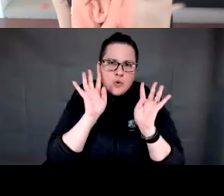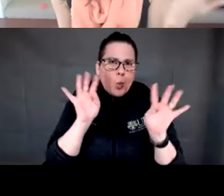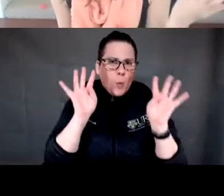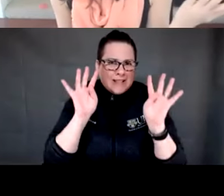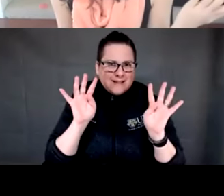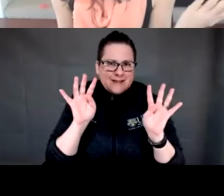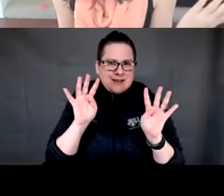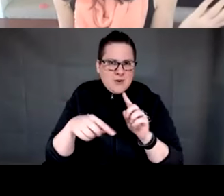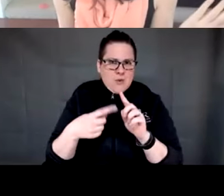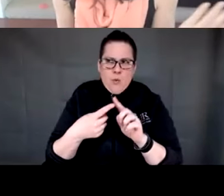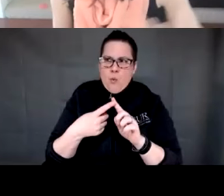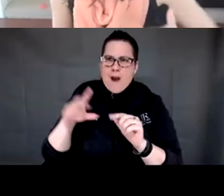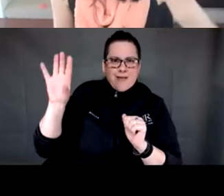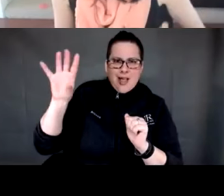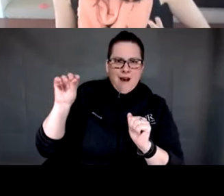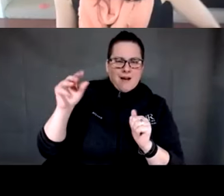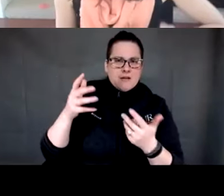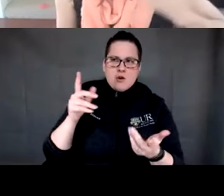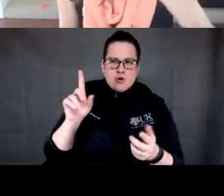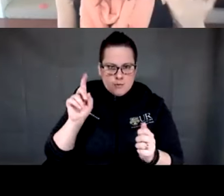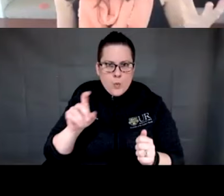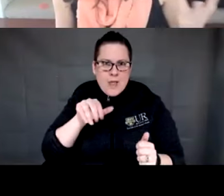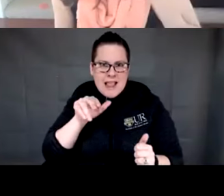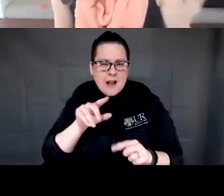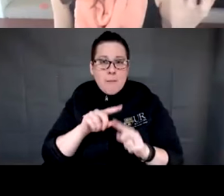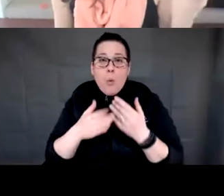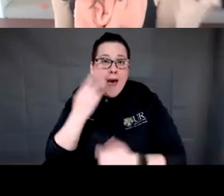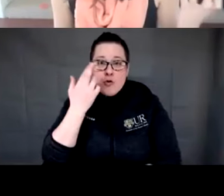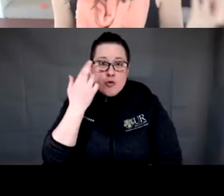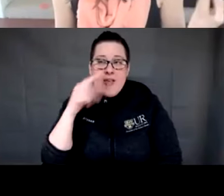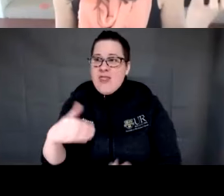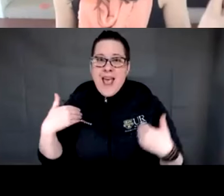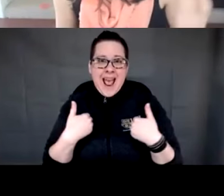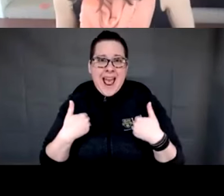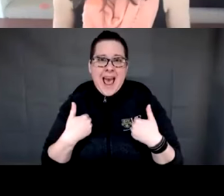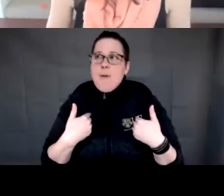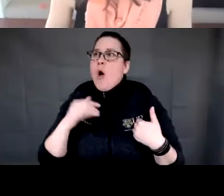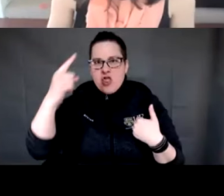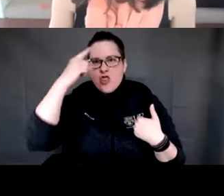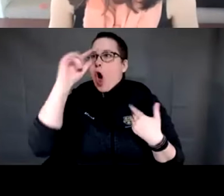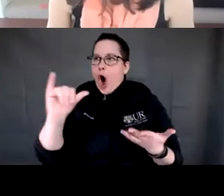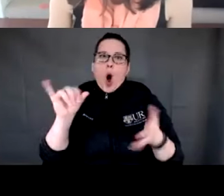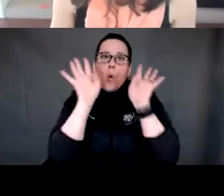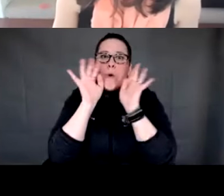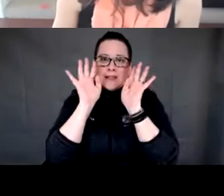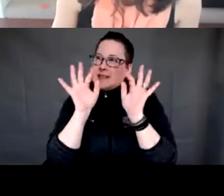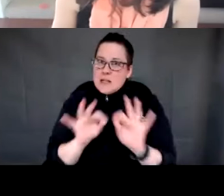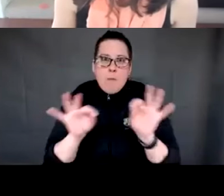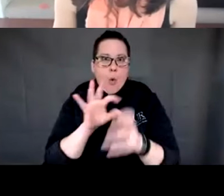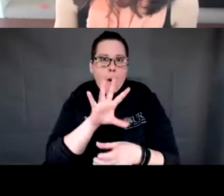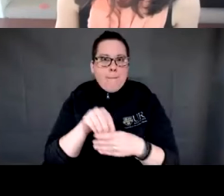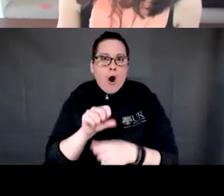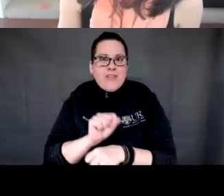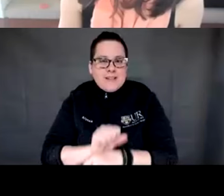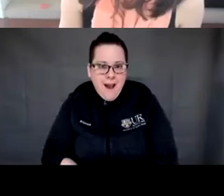visual task that you report by licking. But for whatever reason, for the animal, this became an integral part of doing the task. And